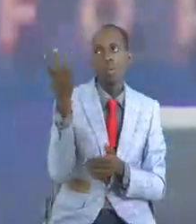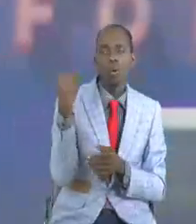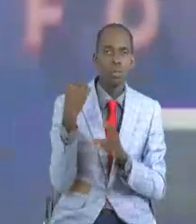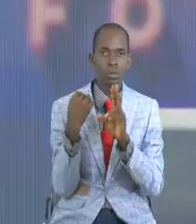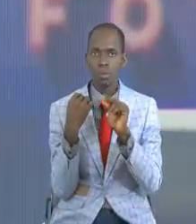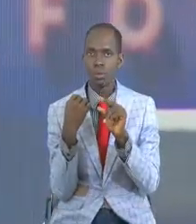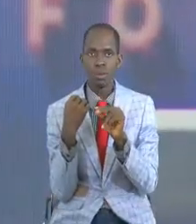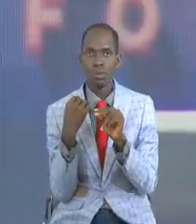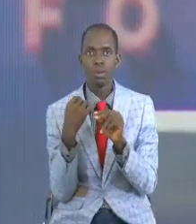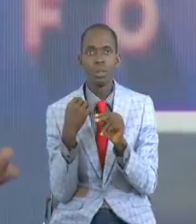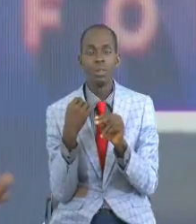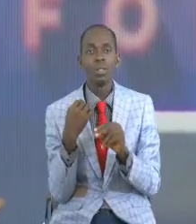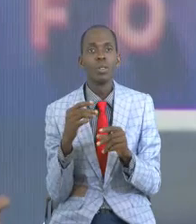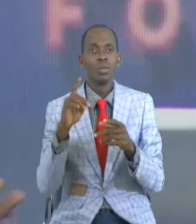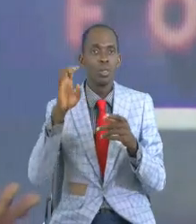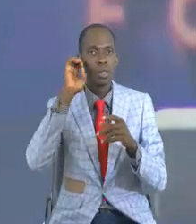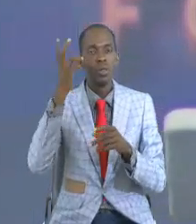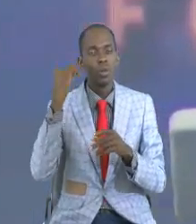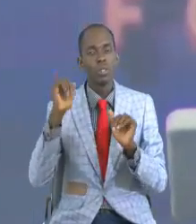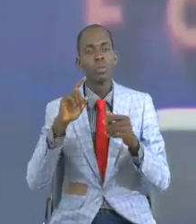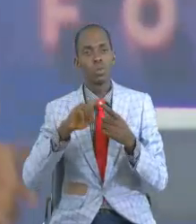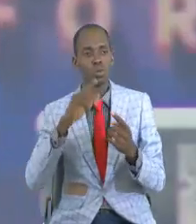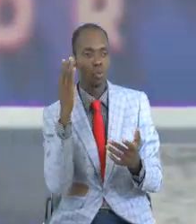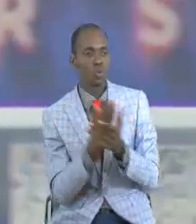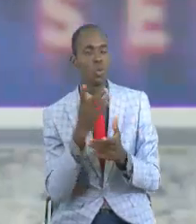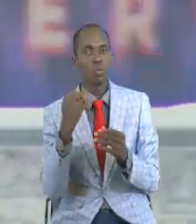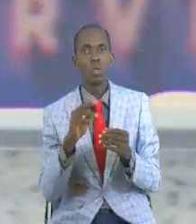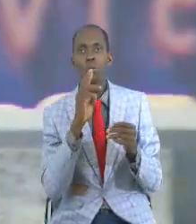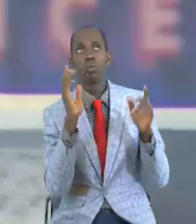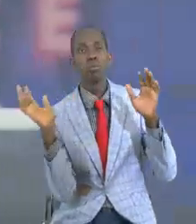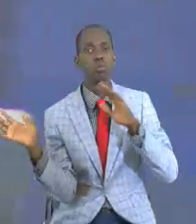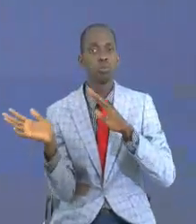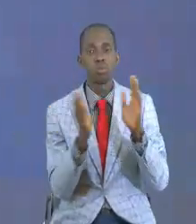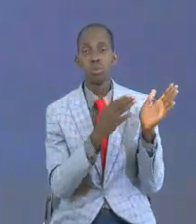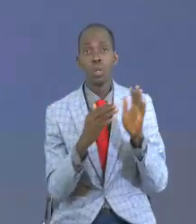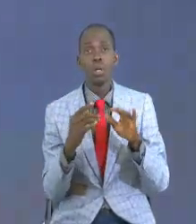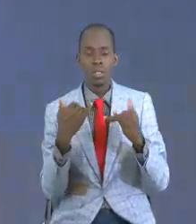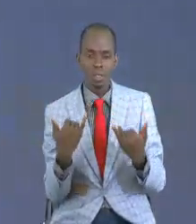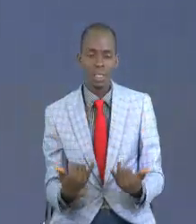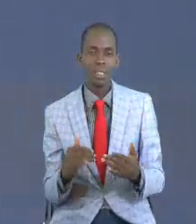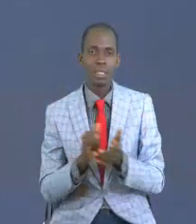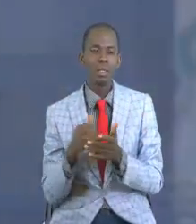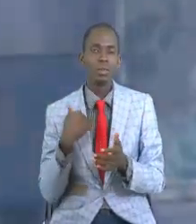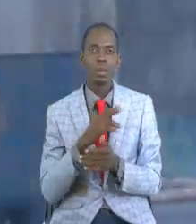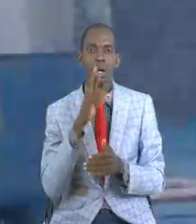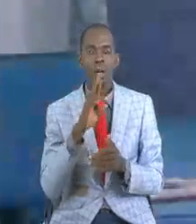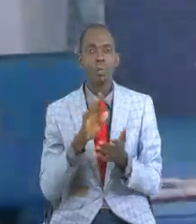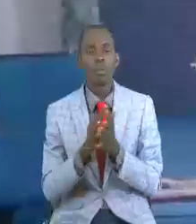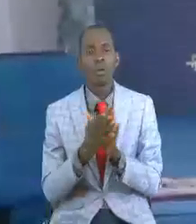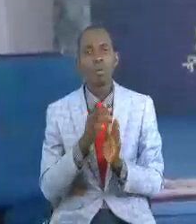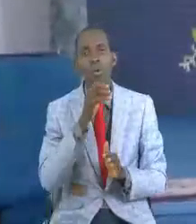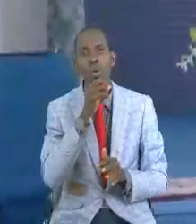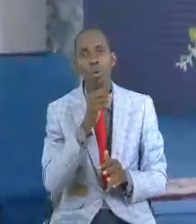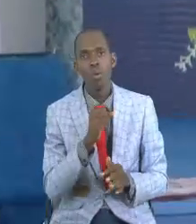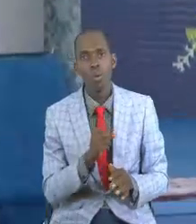calm the storm, but now, you know, as we're getting older and older, there's things we